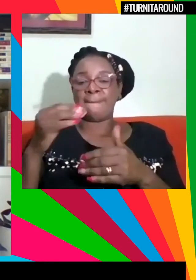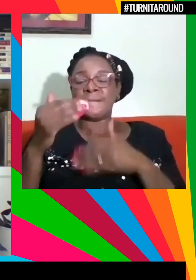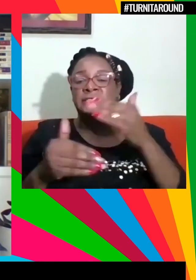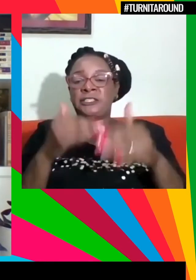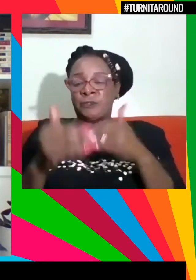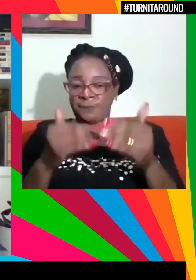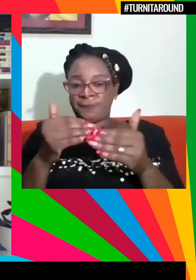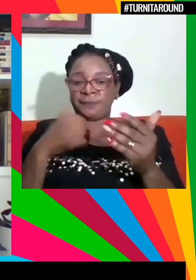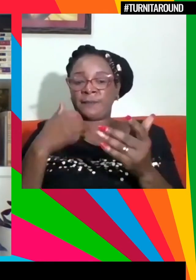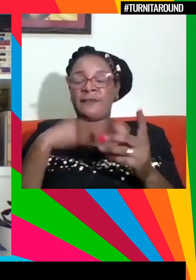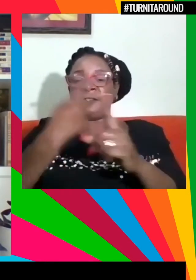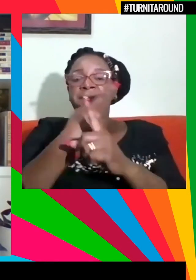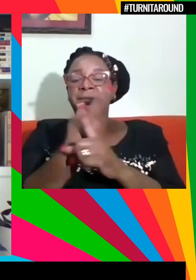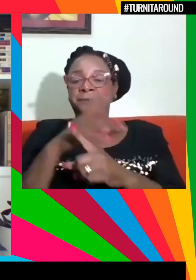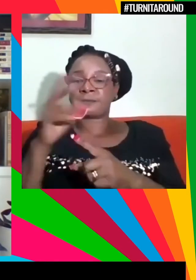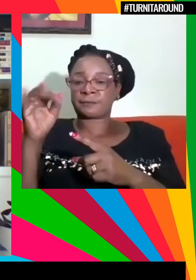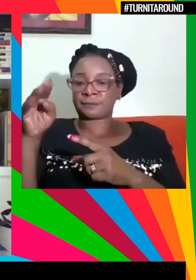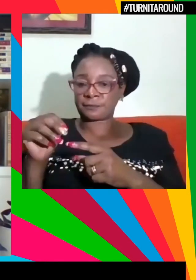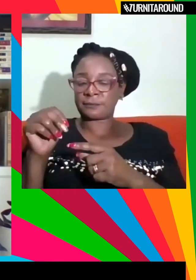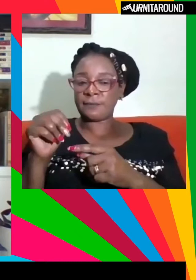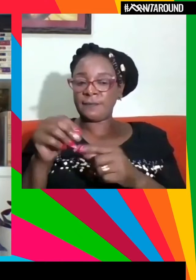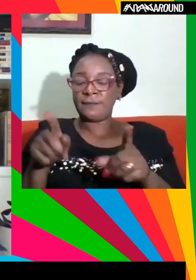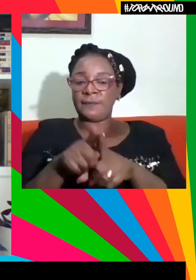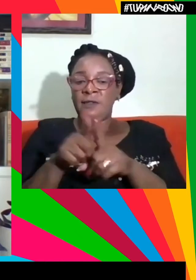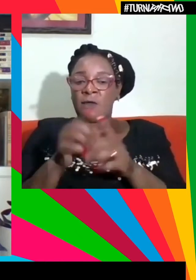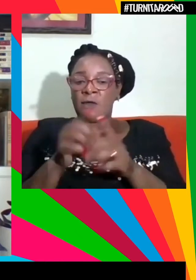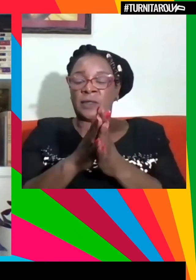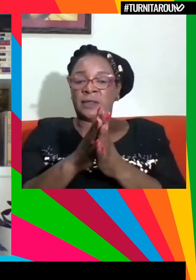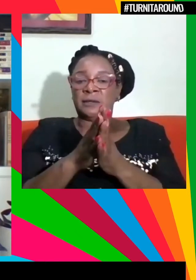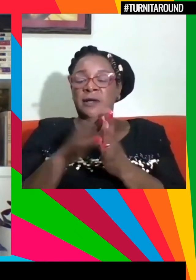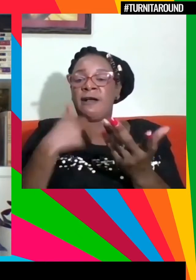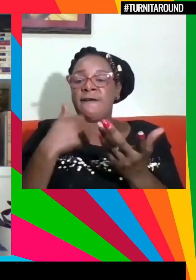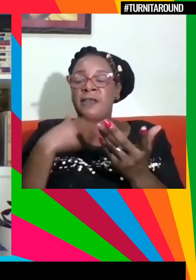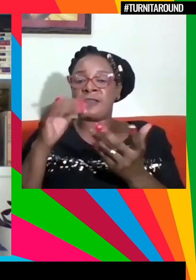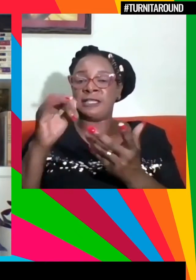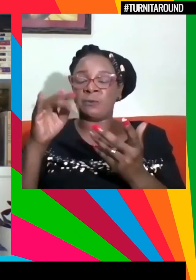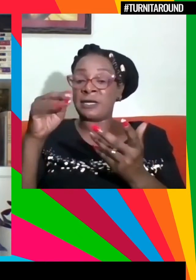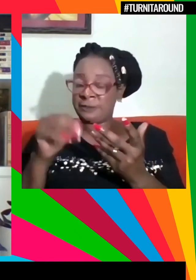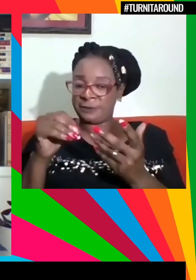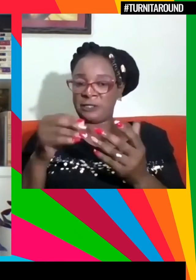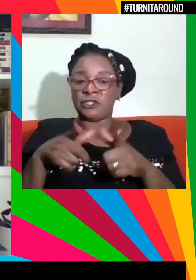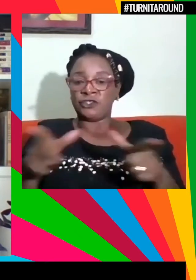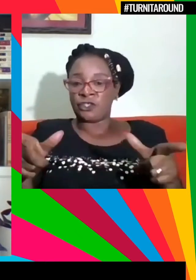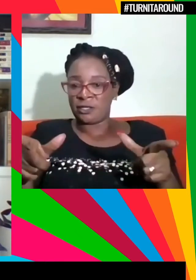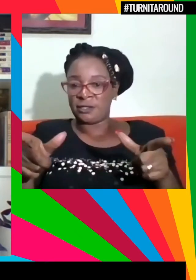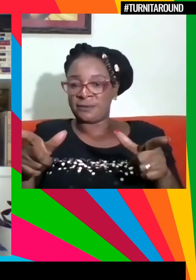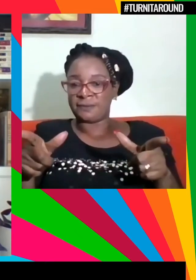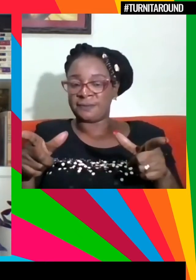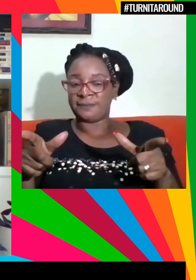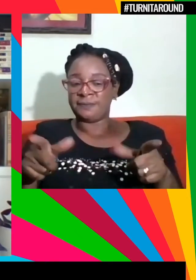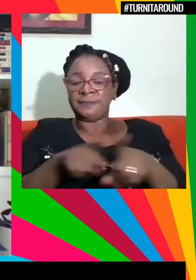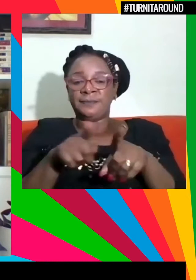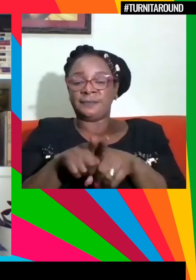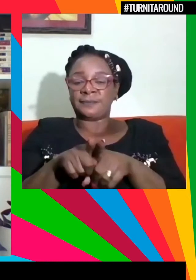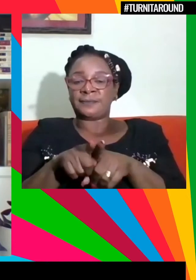down, turned into pellets. We then melt them and turn them into chair parts and turn them into chairs. And from what